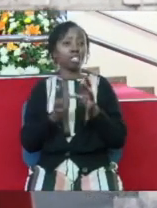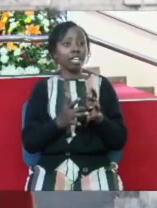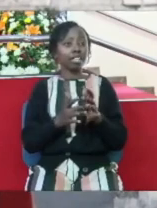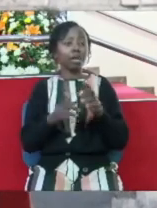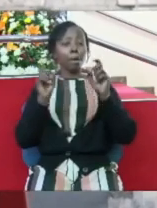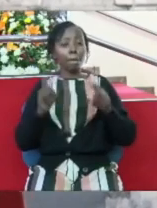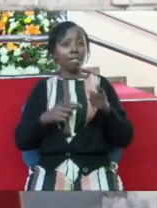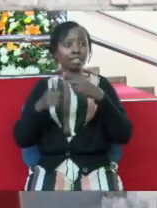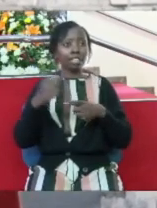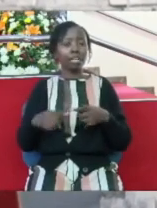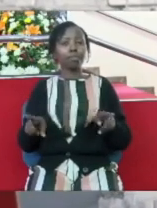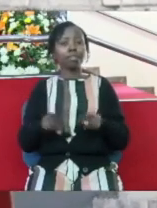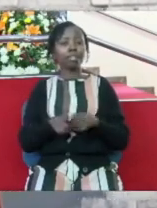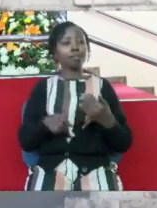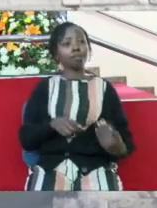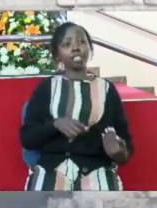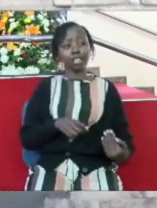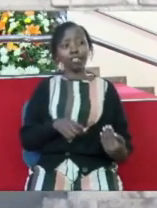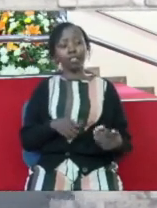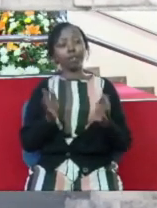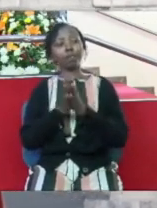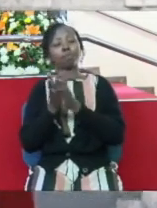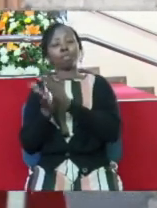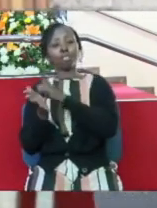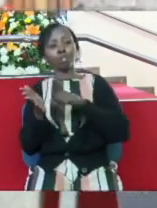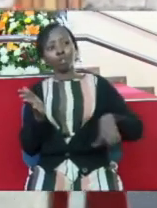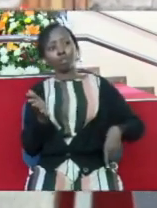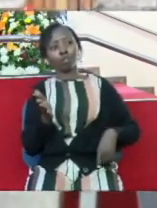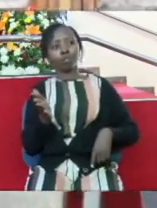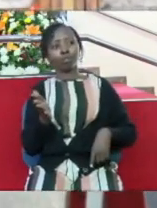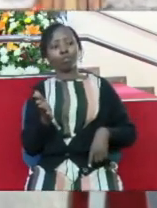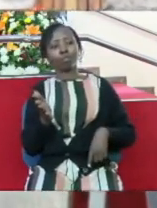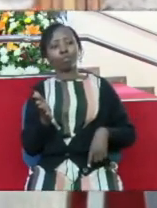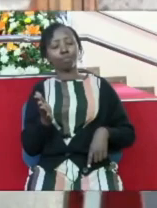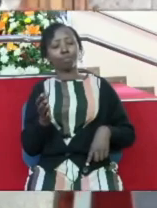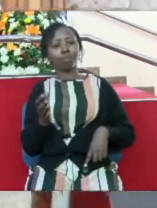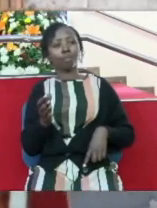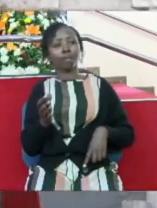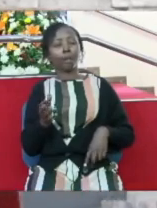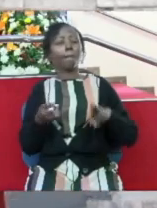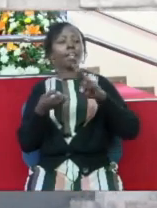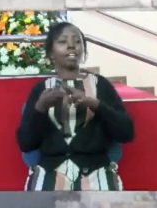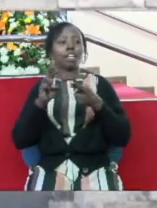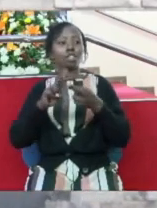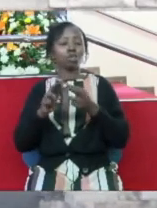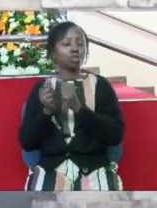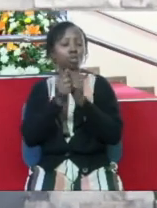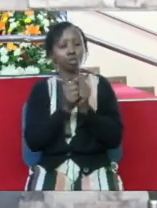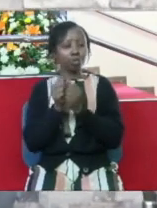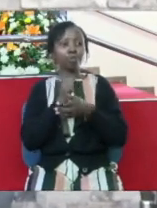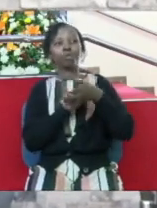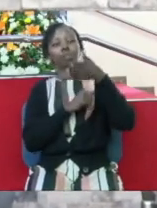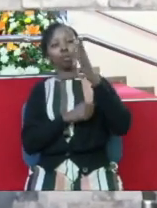of the Lord. Amen. Bwana Yesu asifiwe. Amen. Intimacy with God. Ushirikiano na Mungu. Intimacy